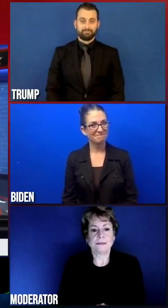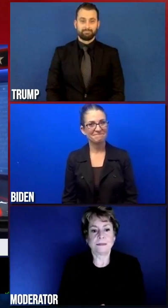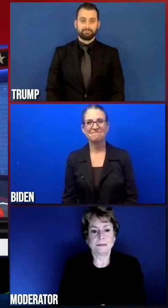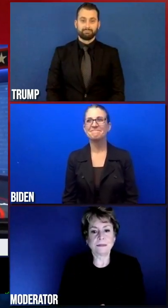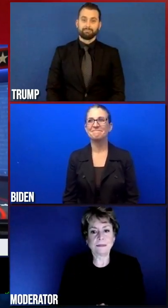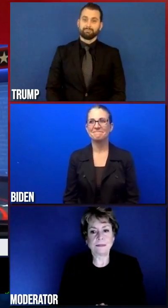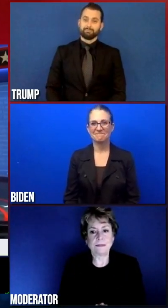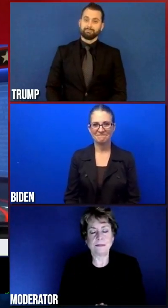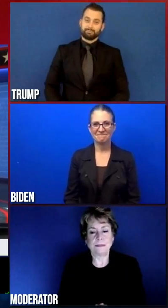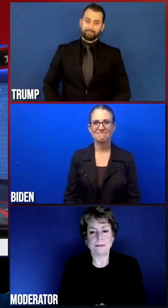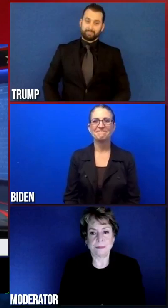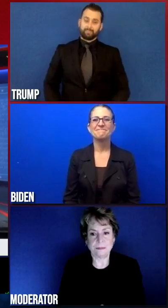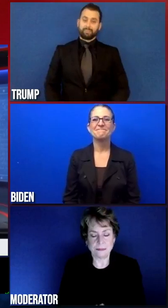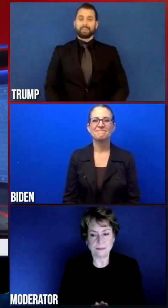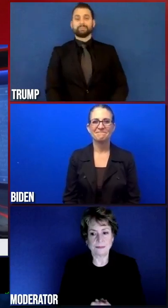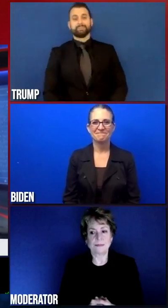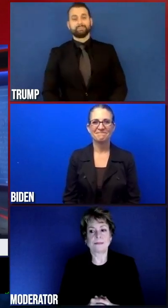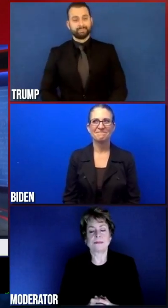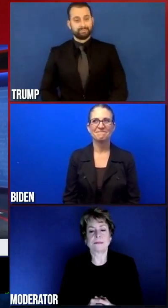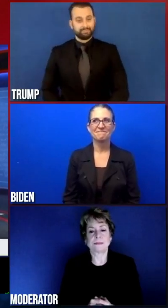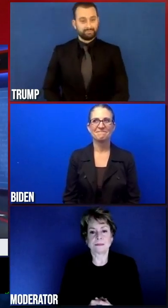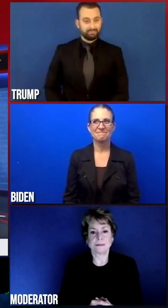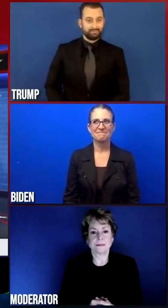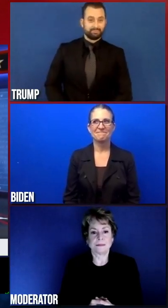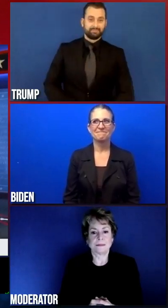How you doing, man? How are you? I'm well.